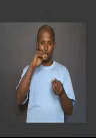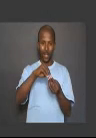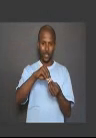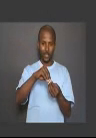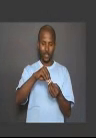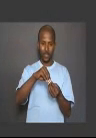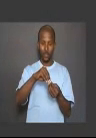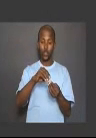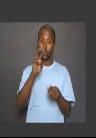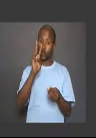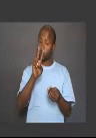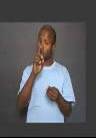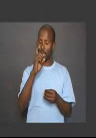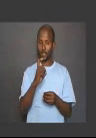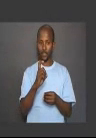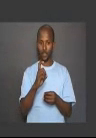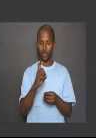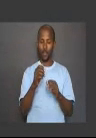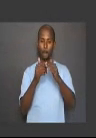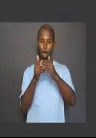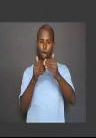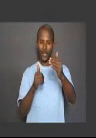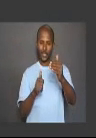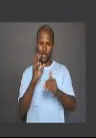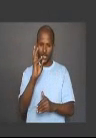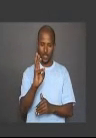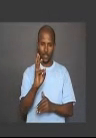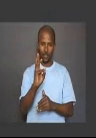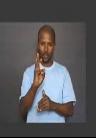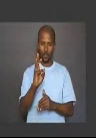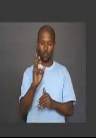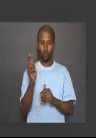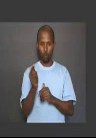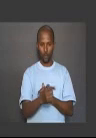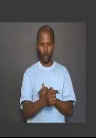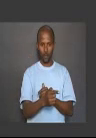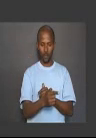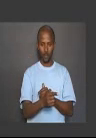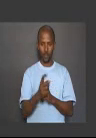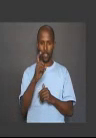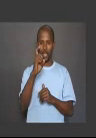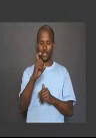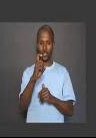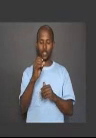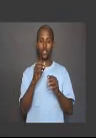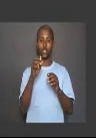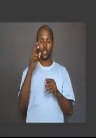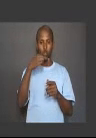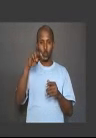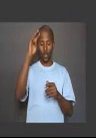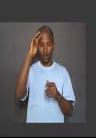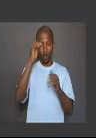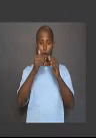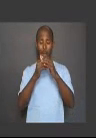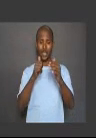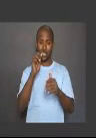plus 2x minus 6 over x squared